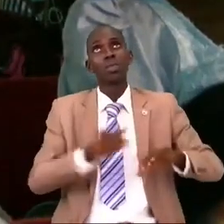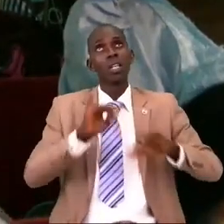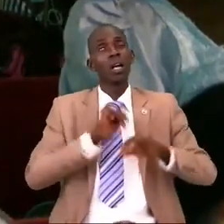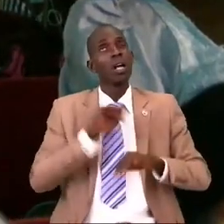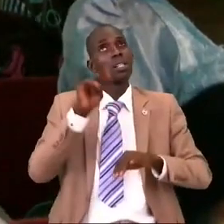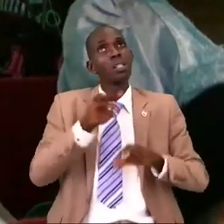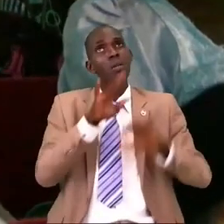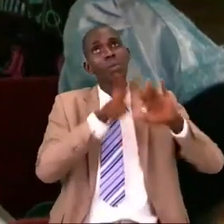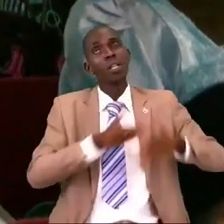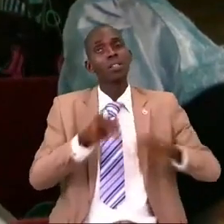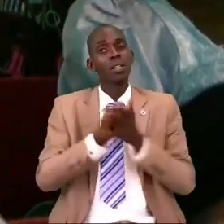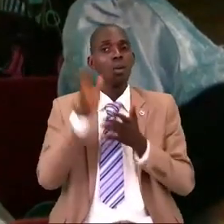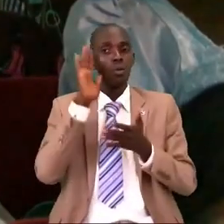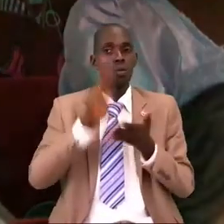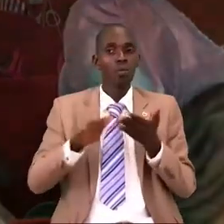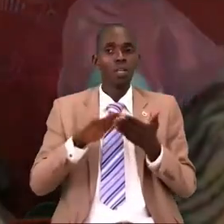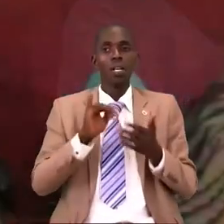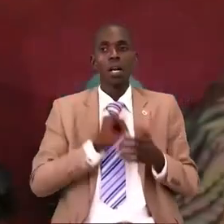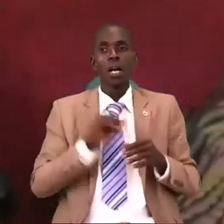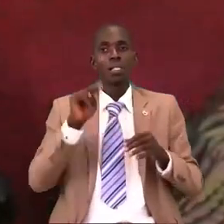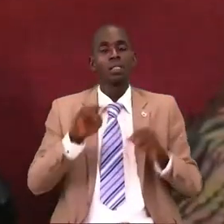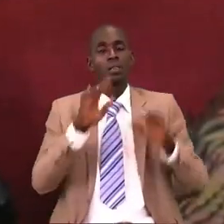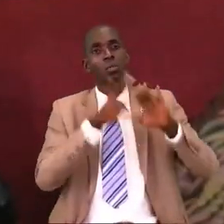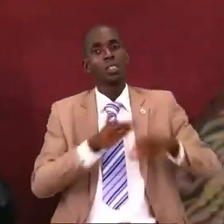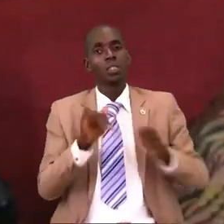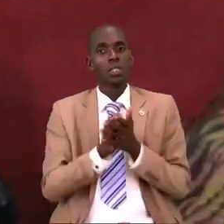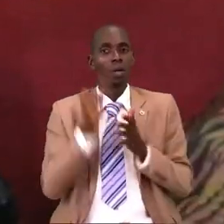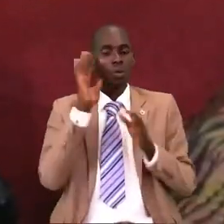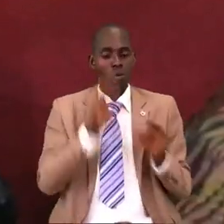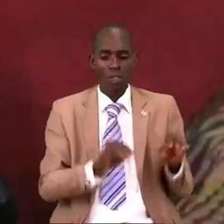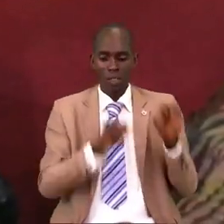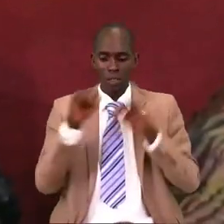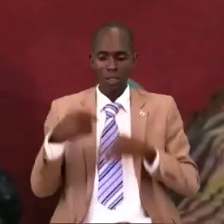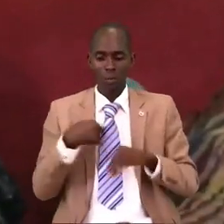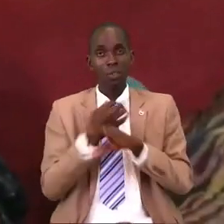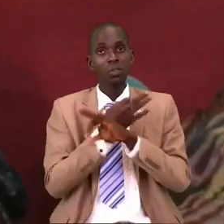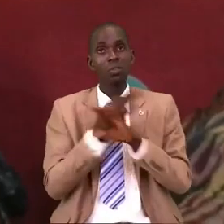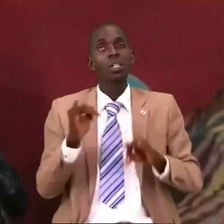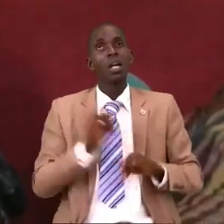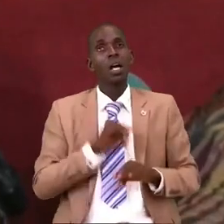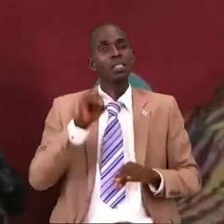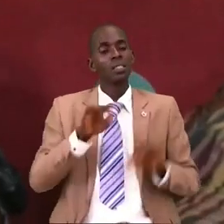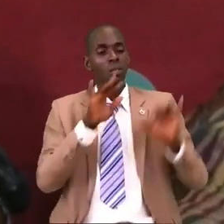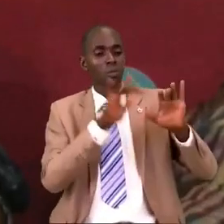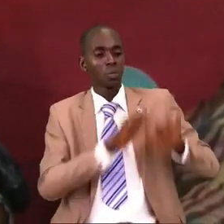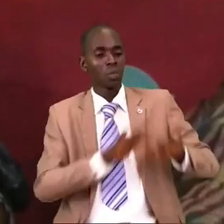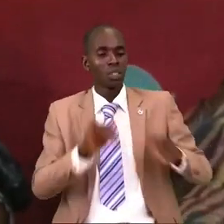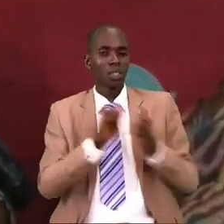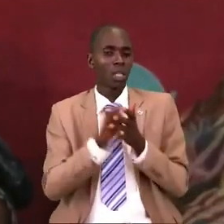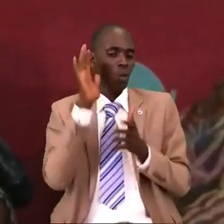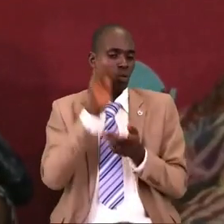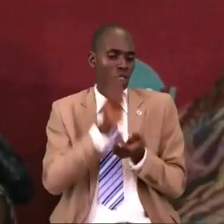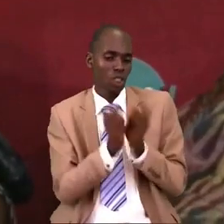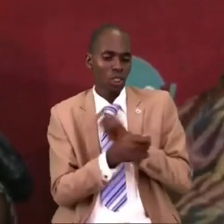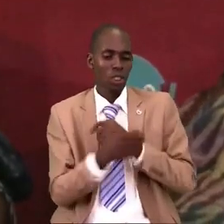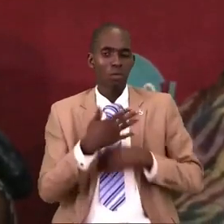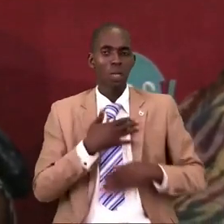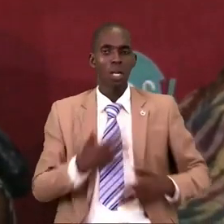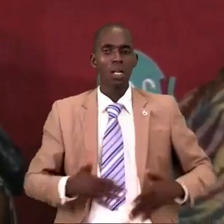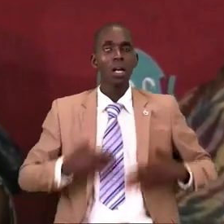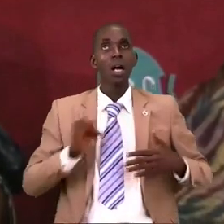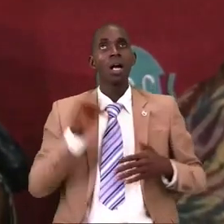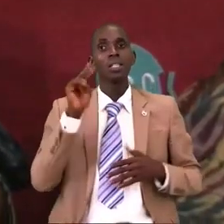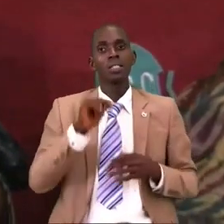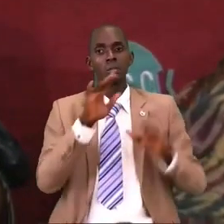need mercy that will transform my life. Raise up that hand wherever you are, online, raise up that hand. Indicate there, I